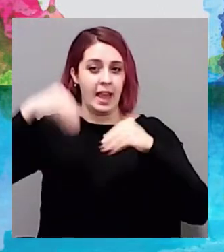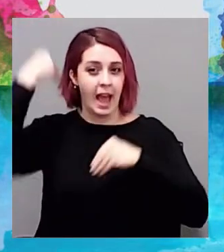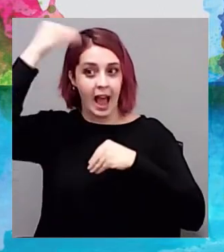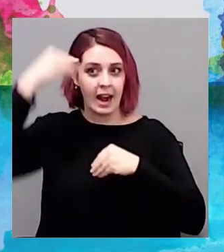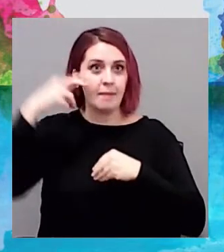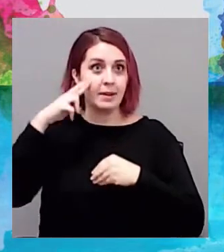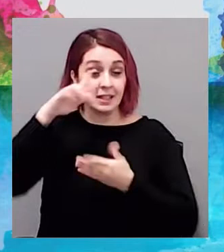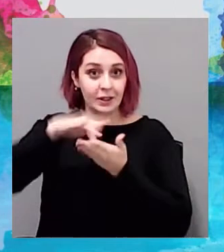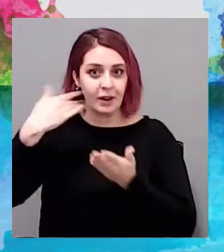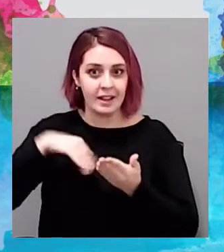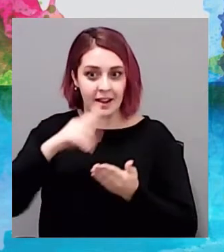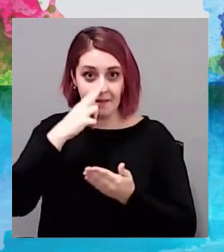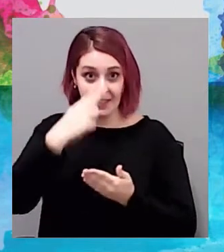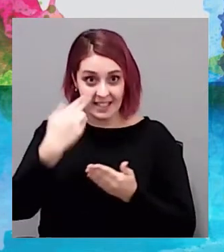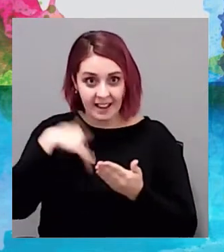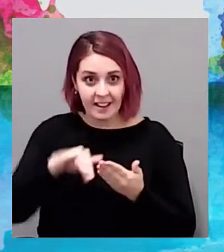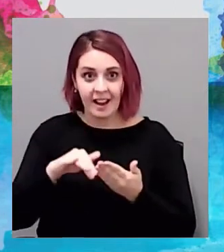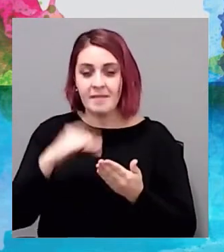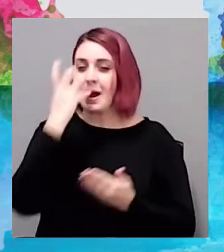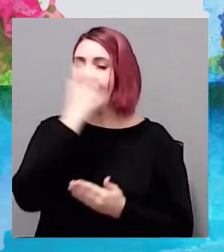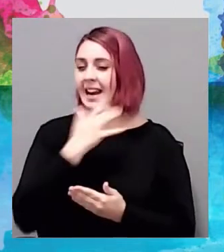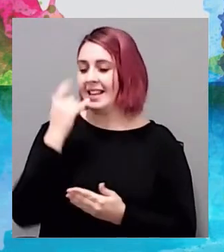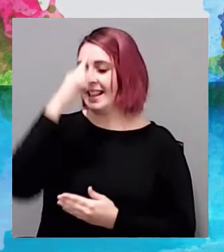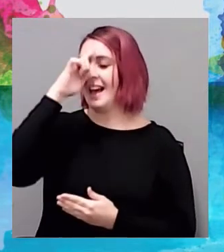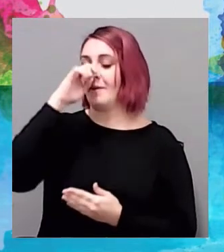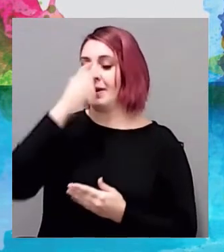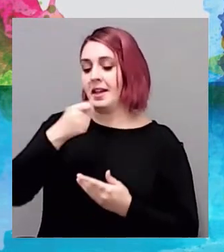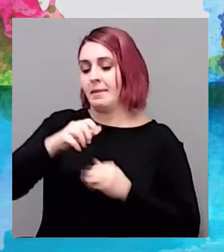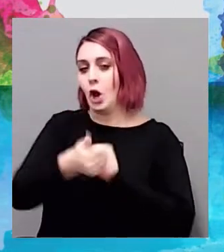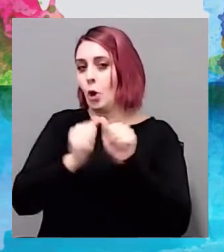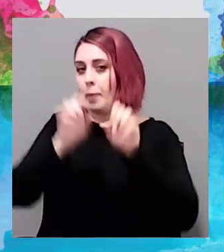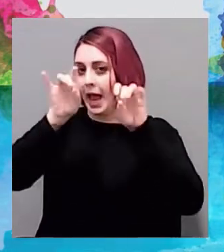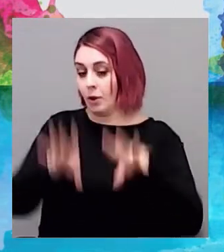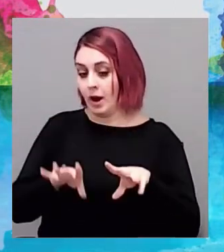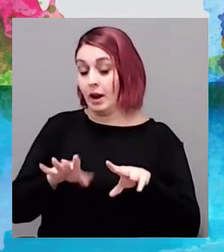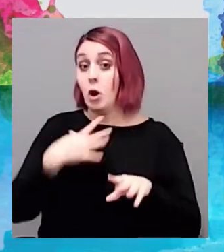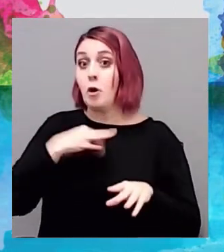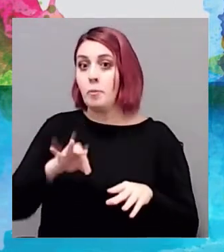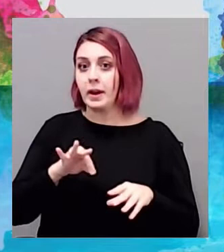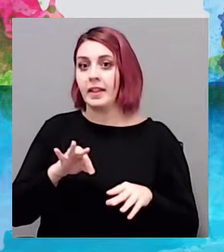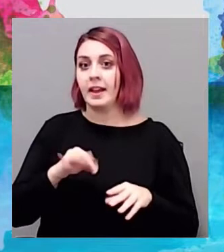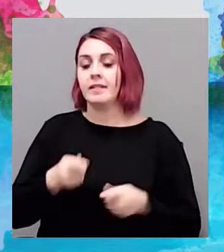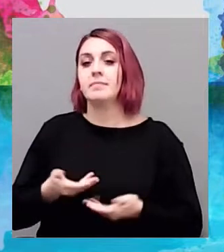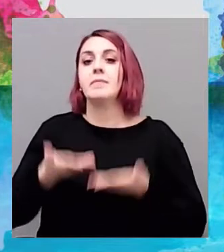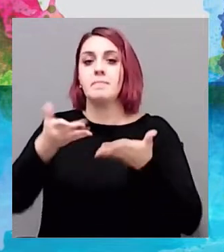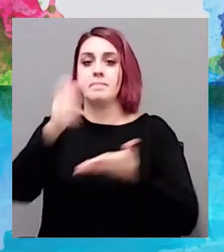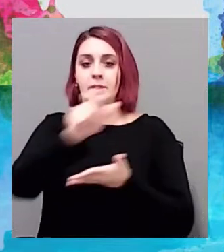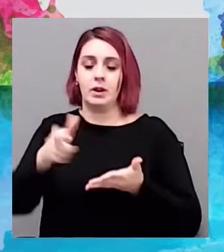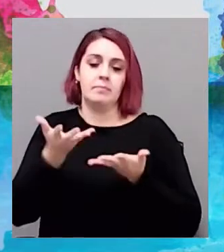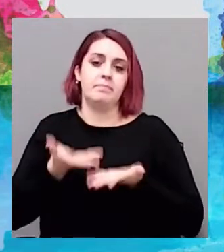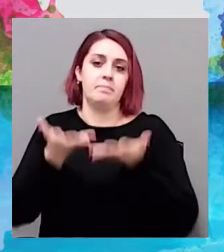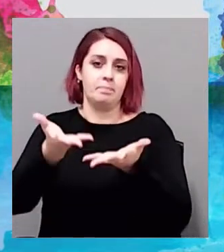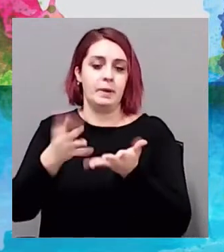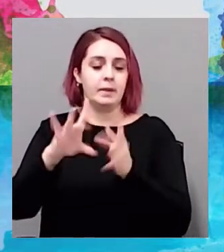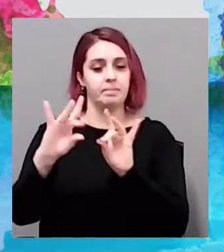that opens the door to justice in Alhambra. So you can touch these things that are available for the